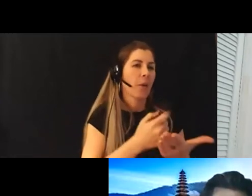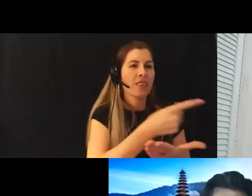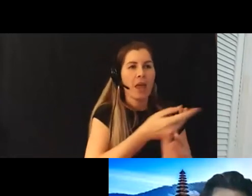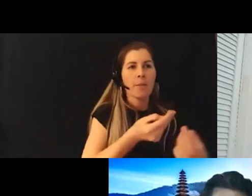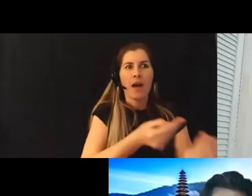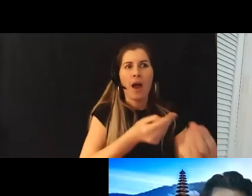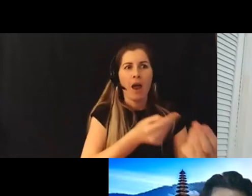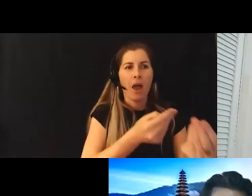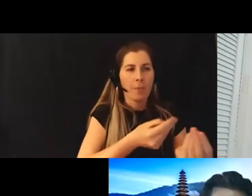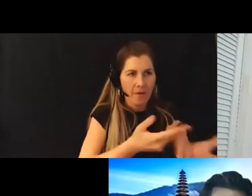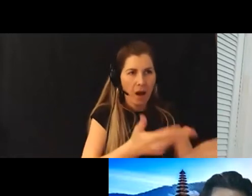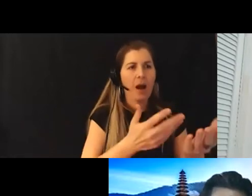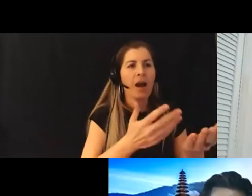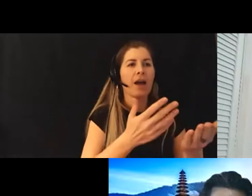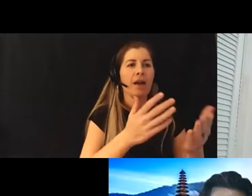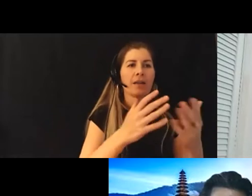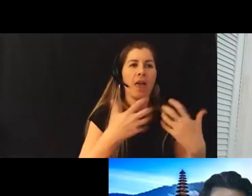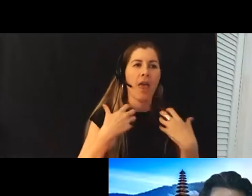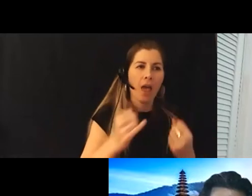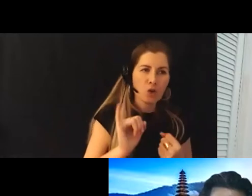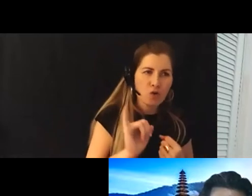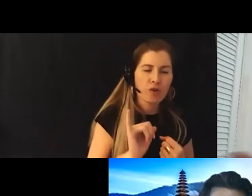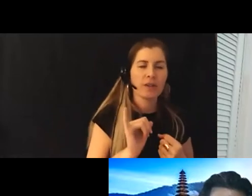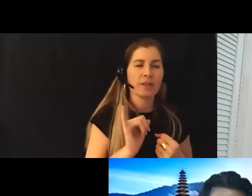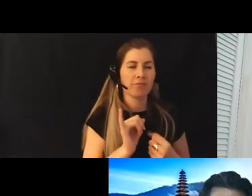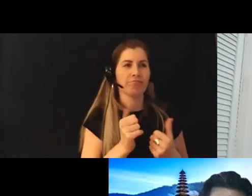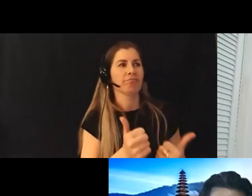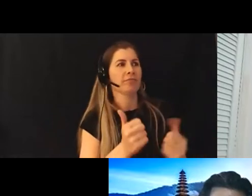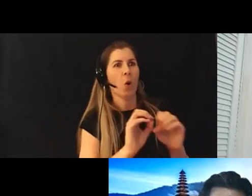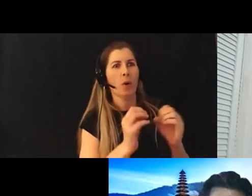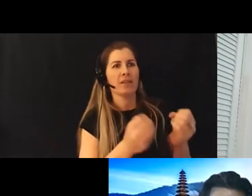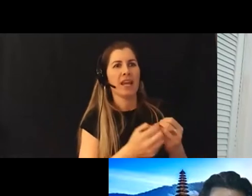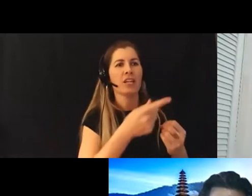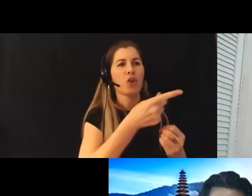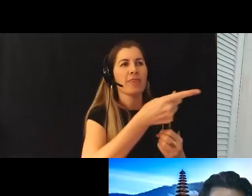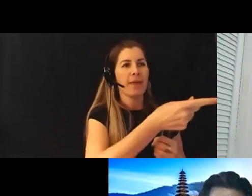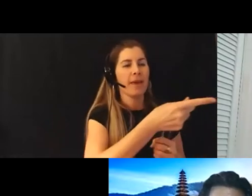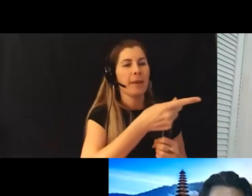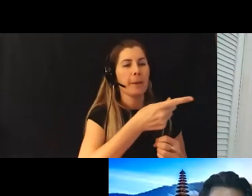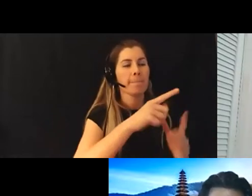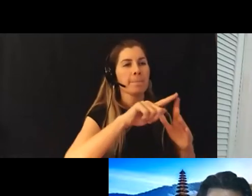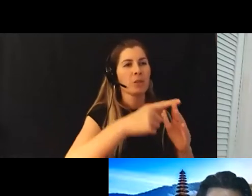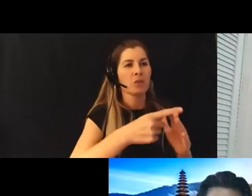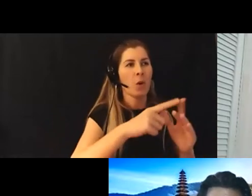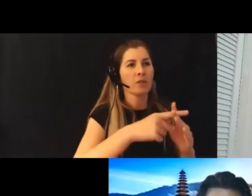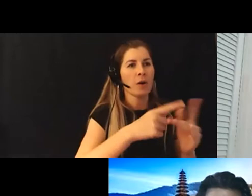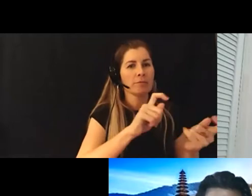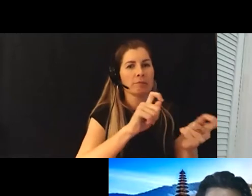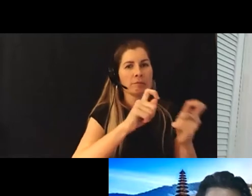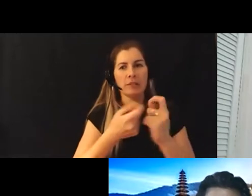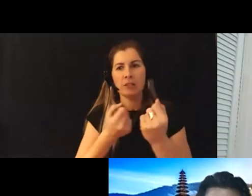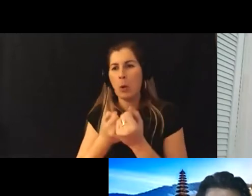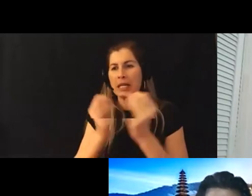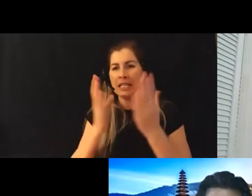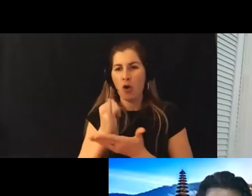well as health benefits. And we're beginning to see organizations transition to supporting teaching artists that